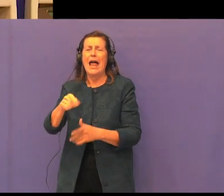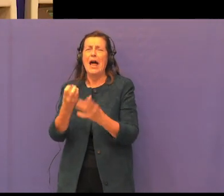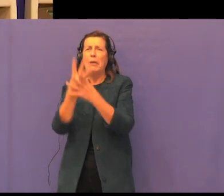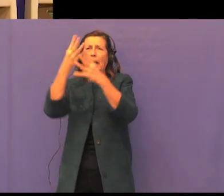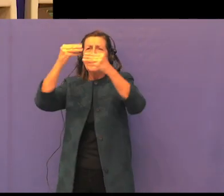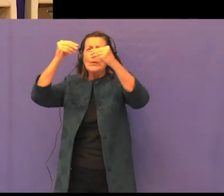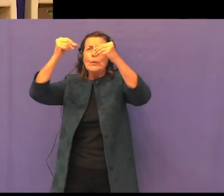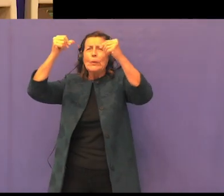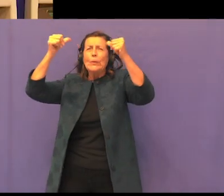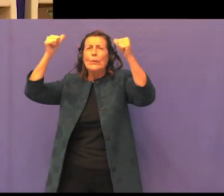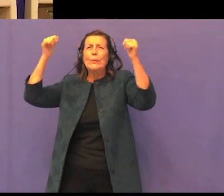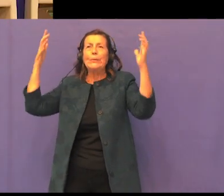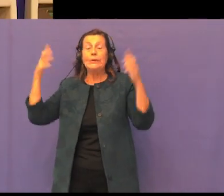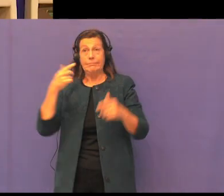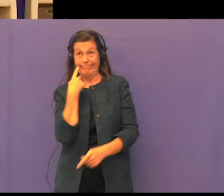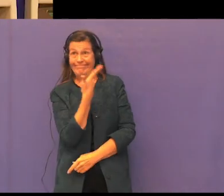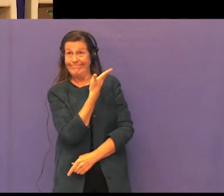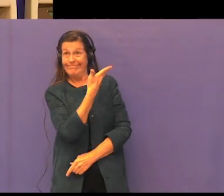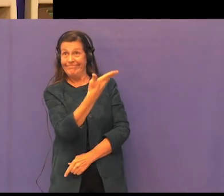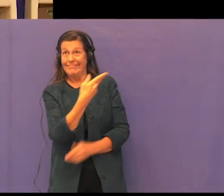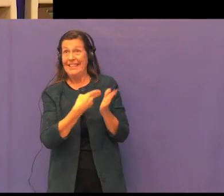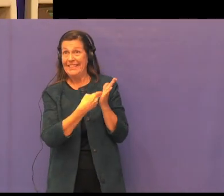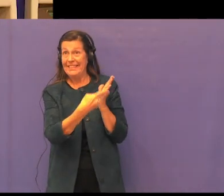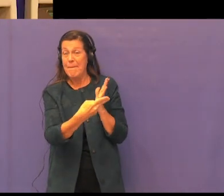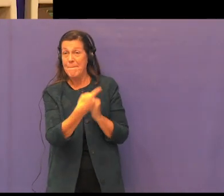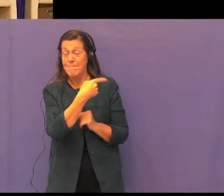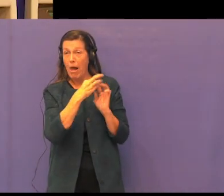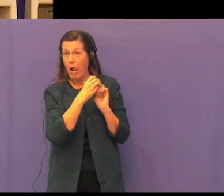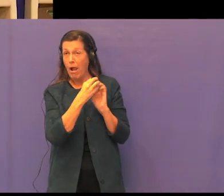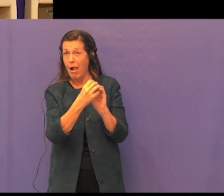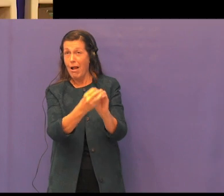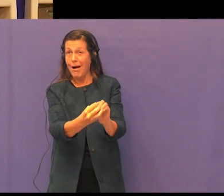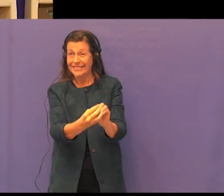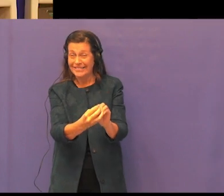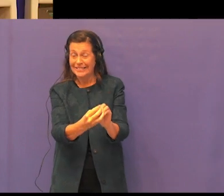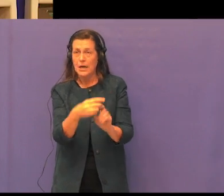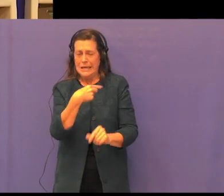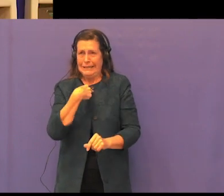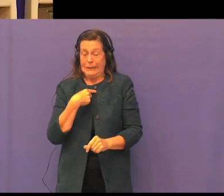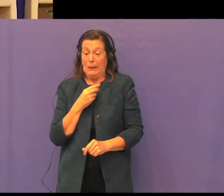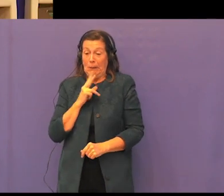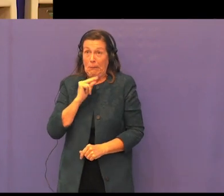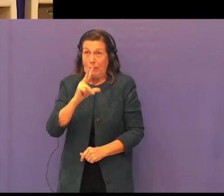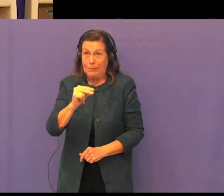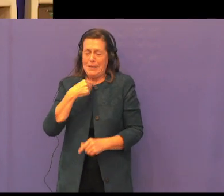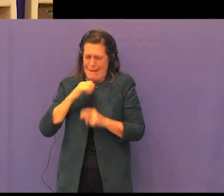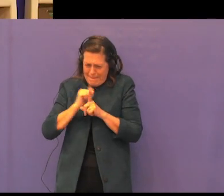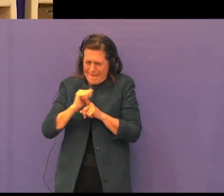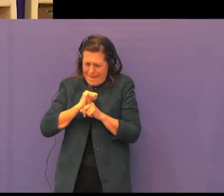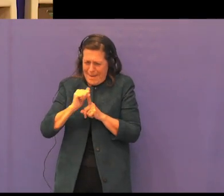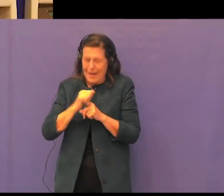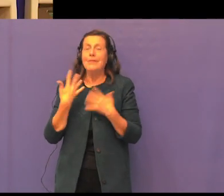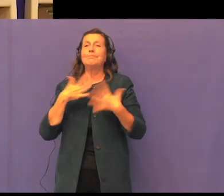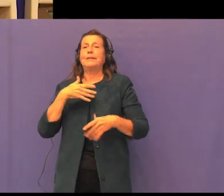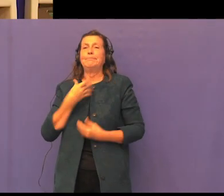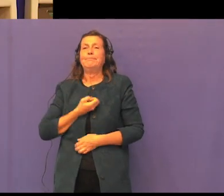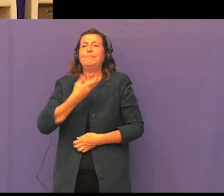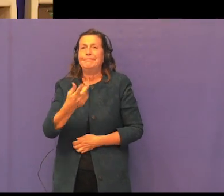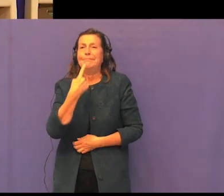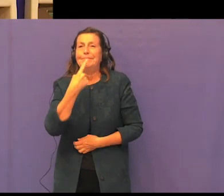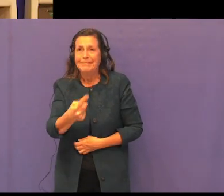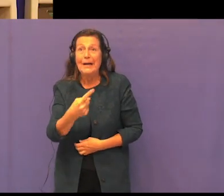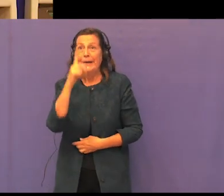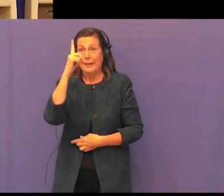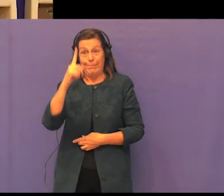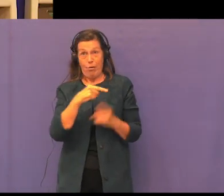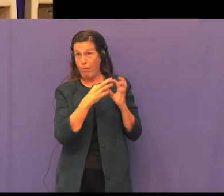I had to practice that one, and I'm sure the Icelandic scholars in the room are utterly appalled at the slurred pronunciation. But